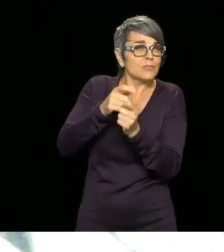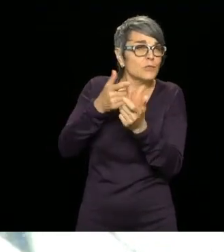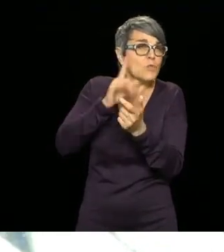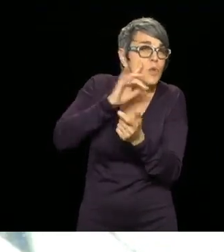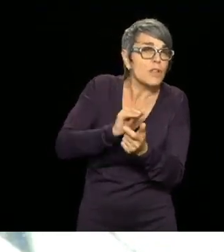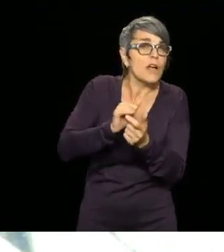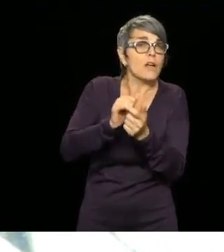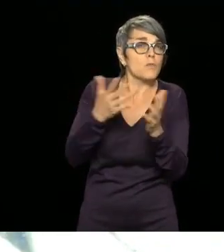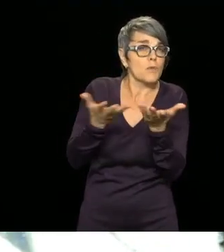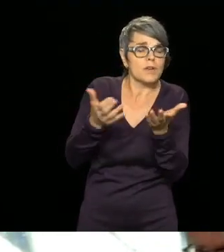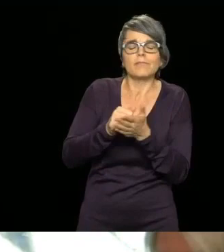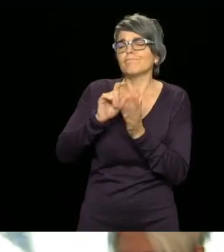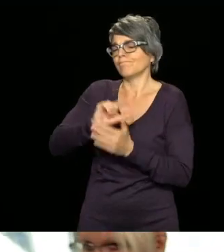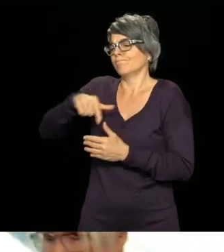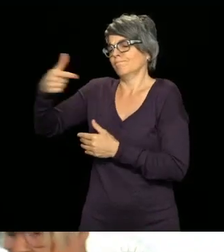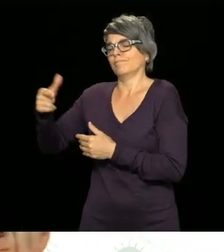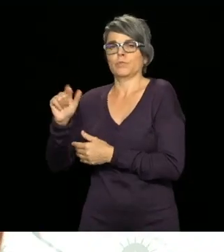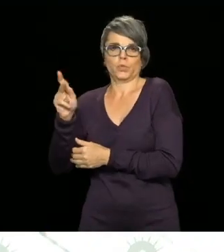with that.